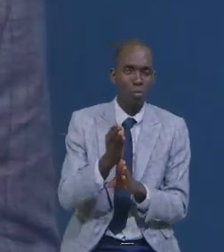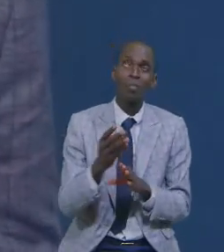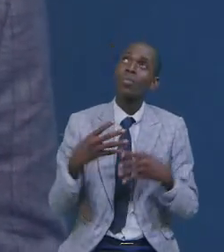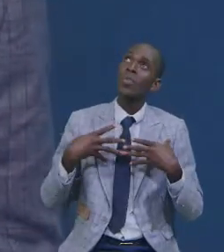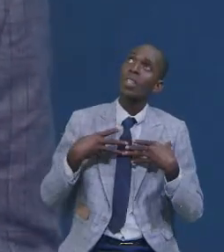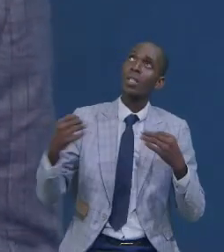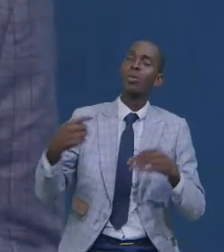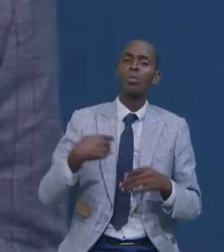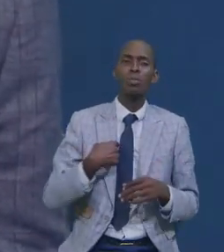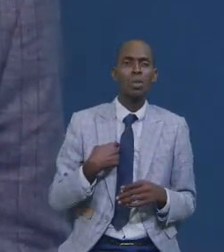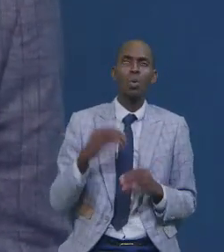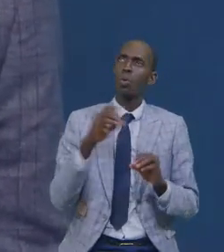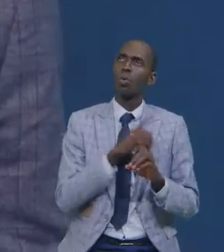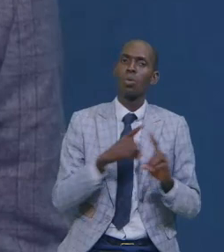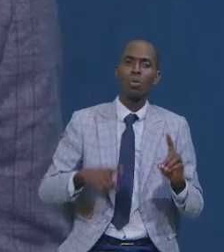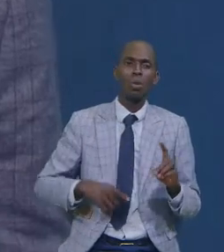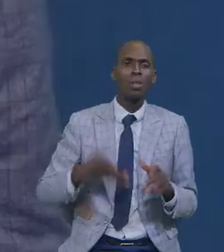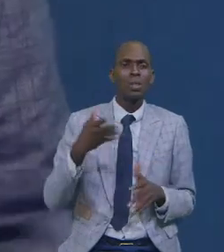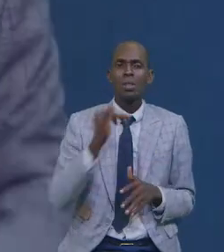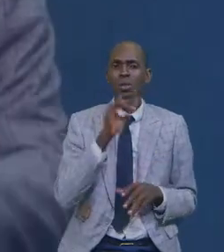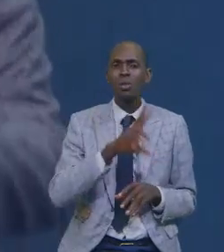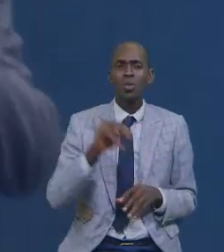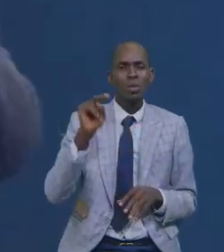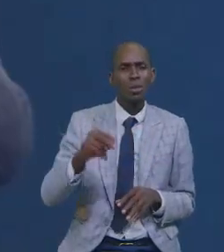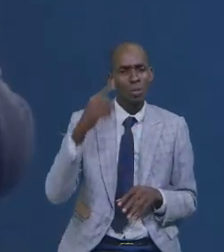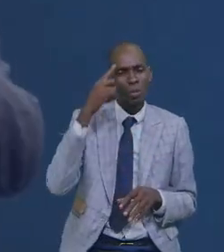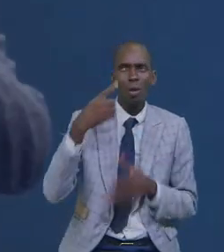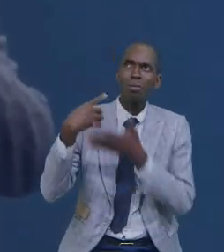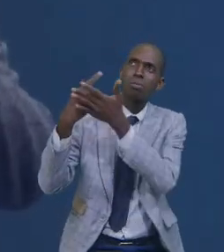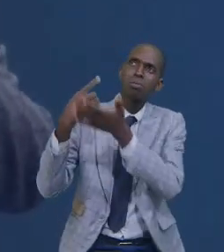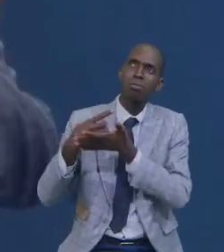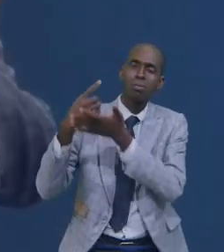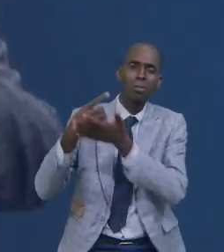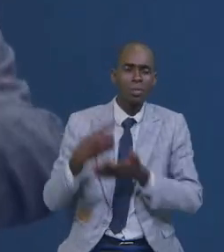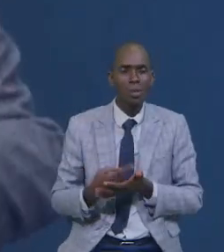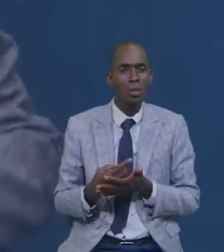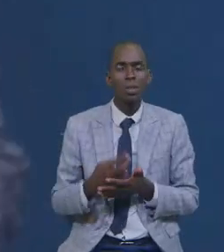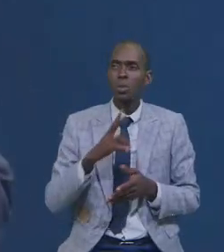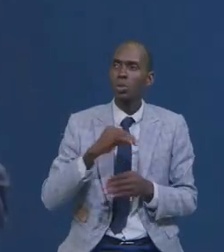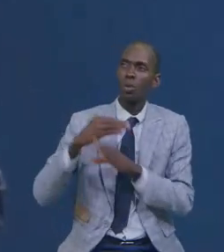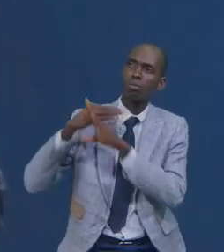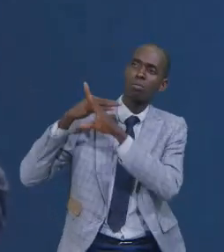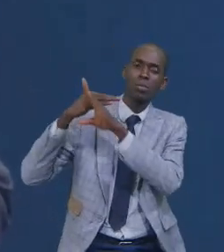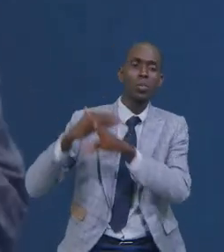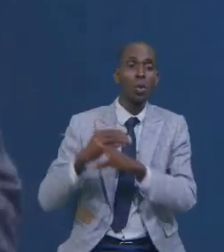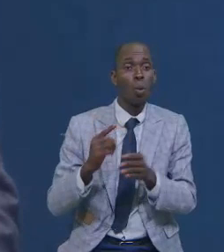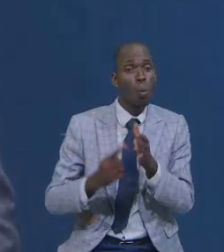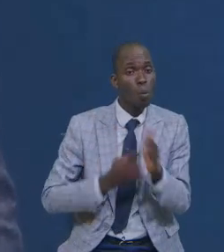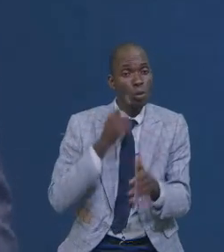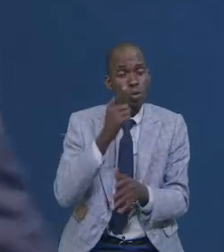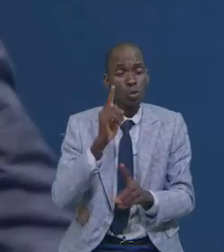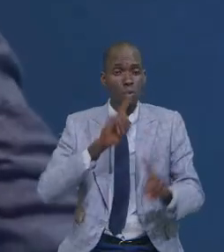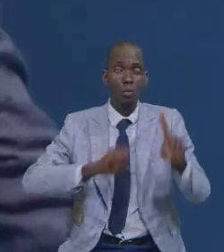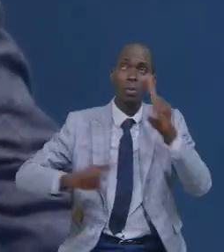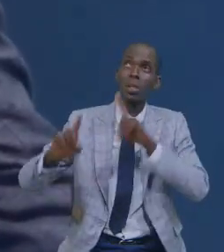barricade. There is no kind of demarcation. Once you say, heal me, O Lord, it